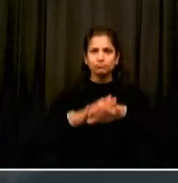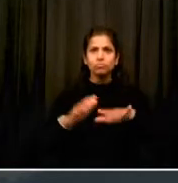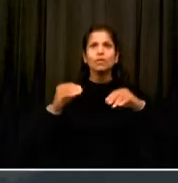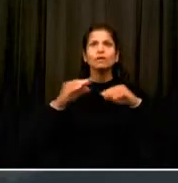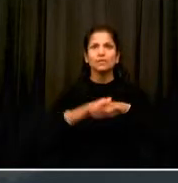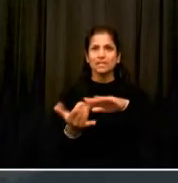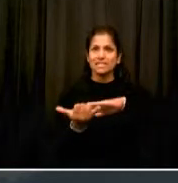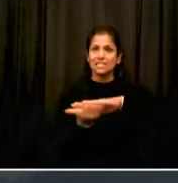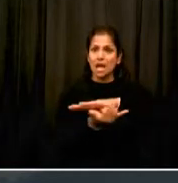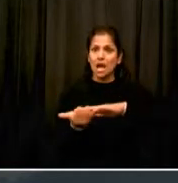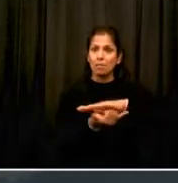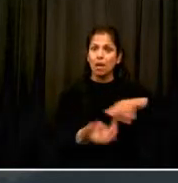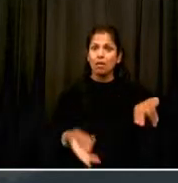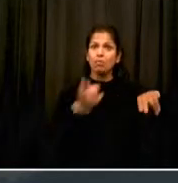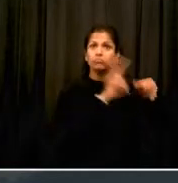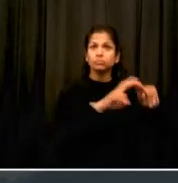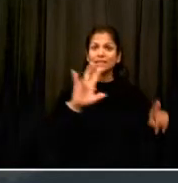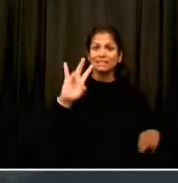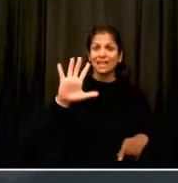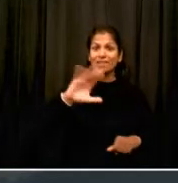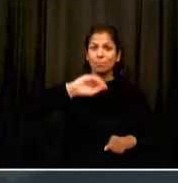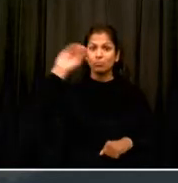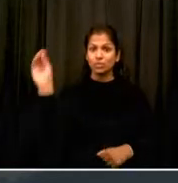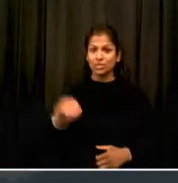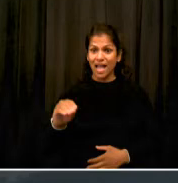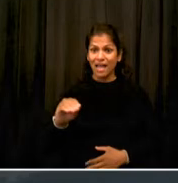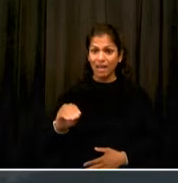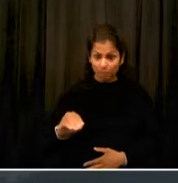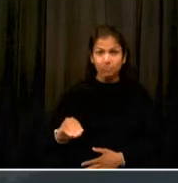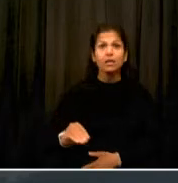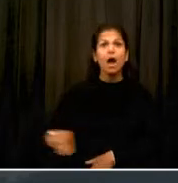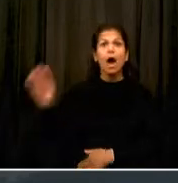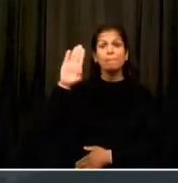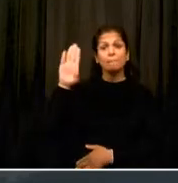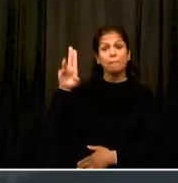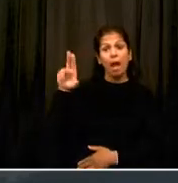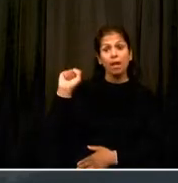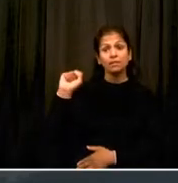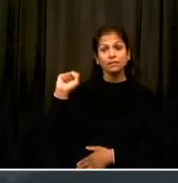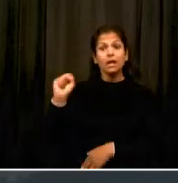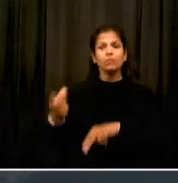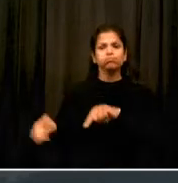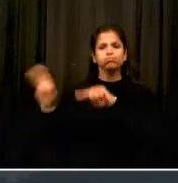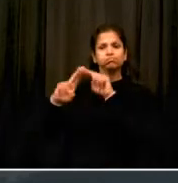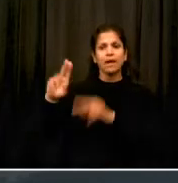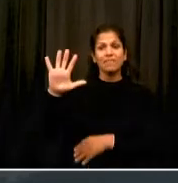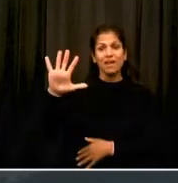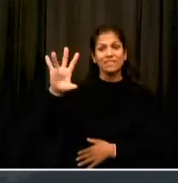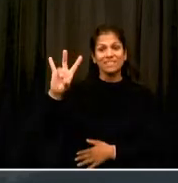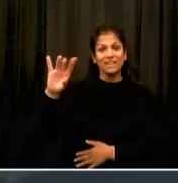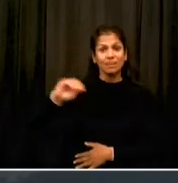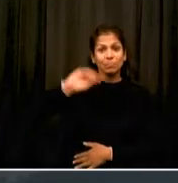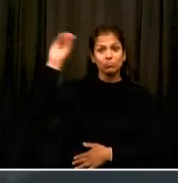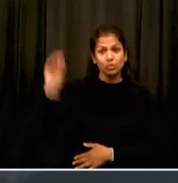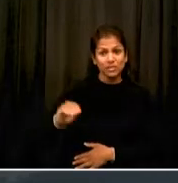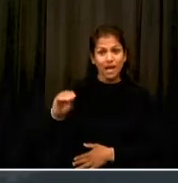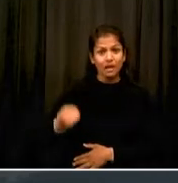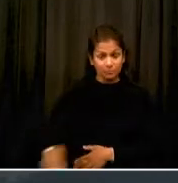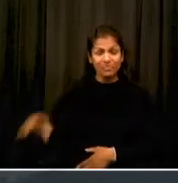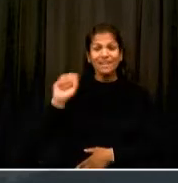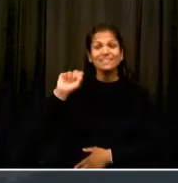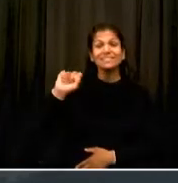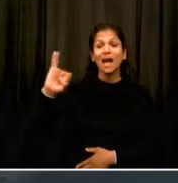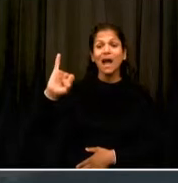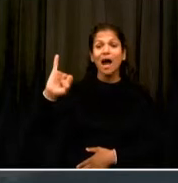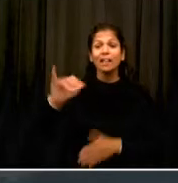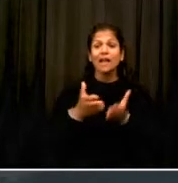Staten Island ferry ridership up 70%. These are really striking figures. And what's interesting is, for a long time,